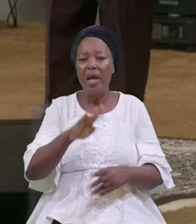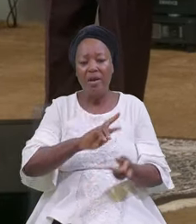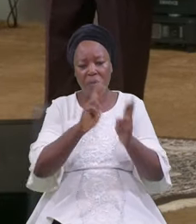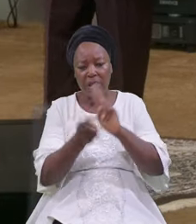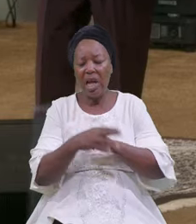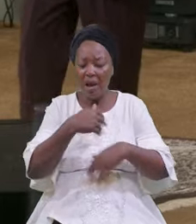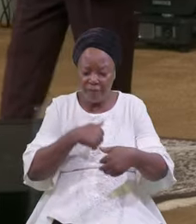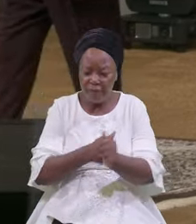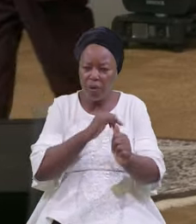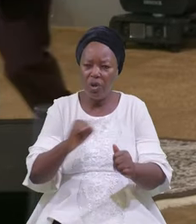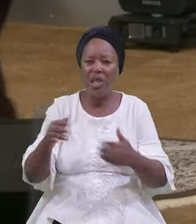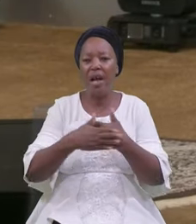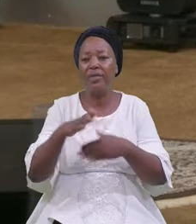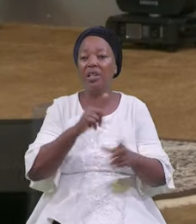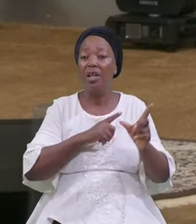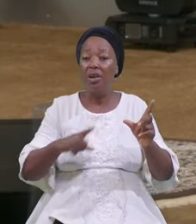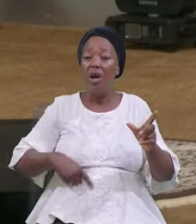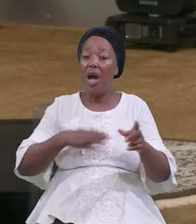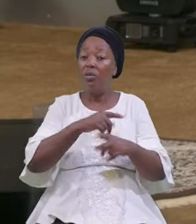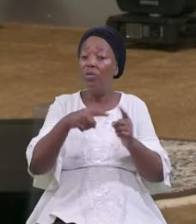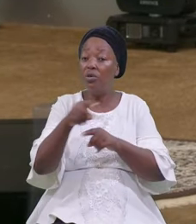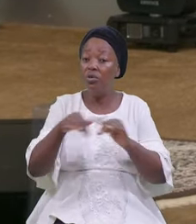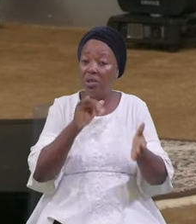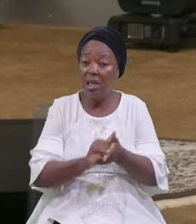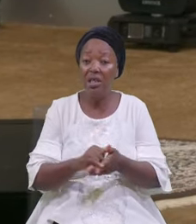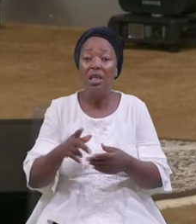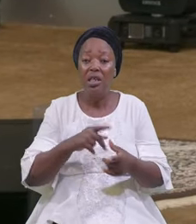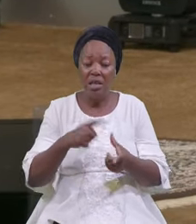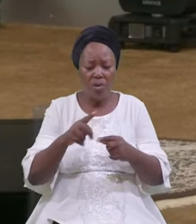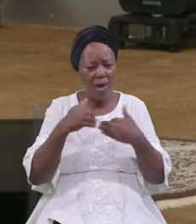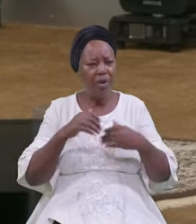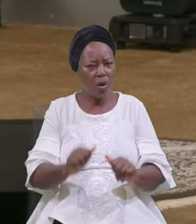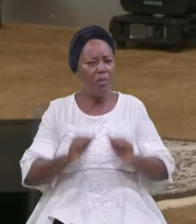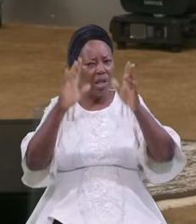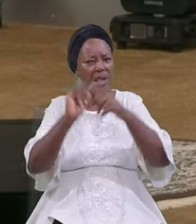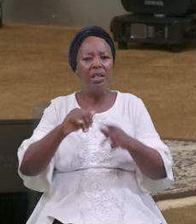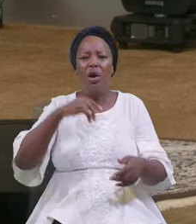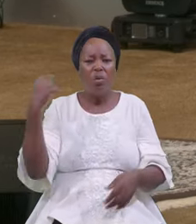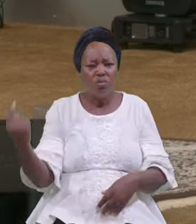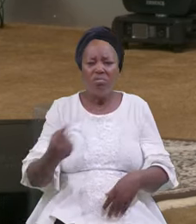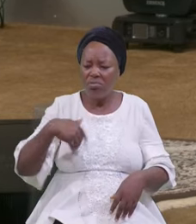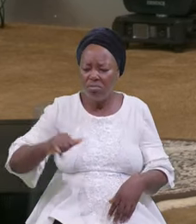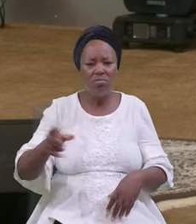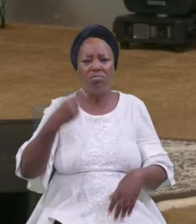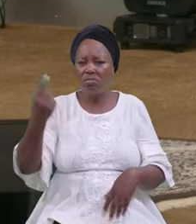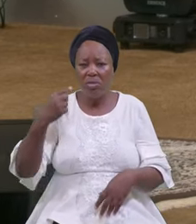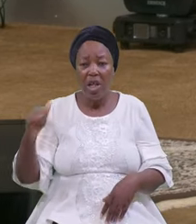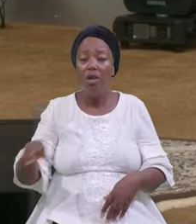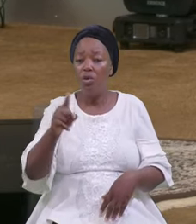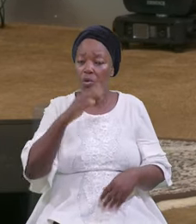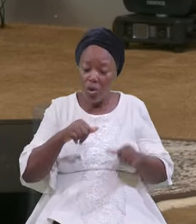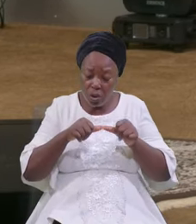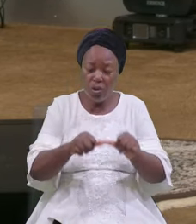following after the Lord. And when you do that, you have a commitment that forever and ever you're going to keep